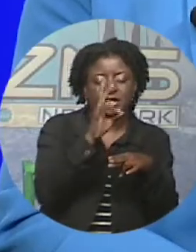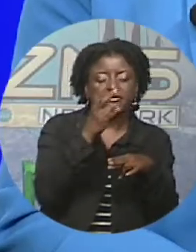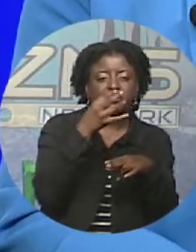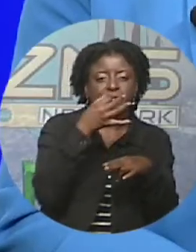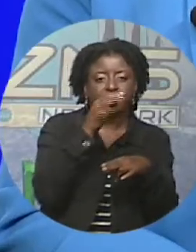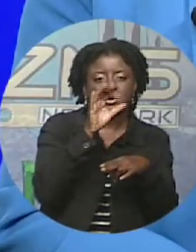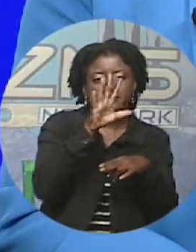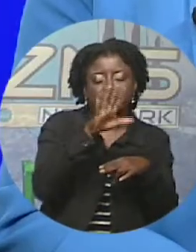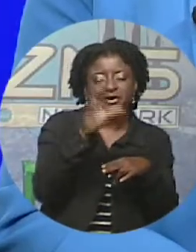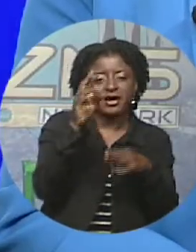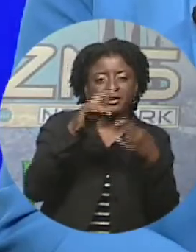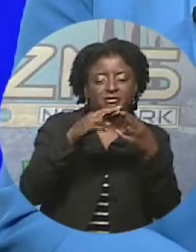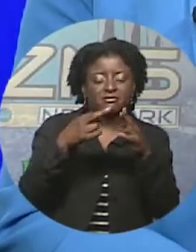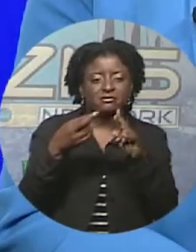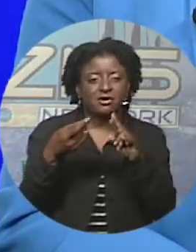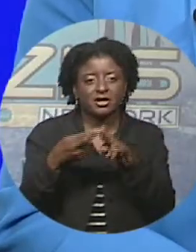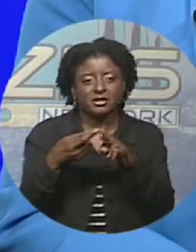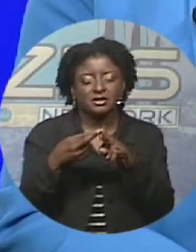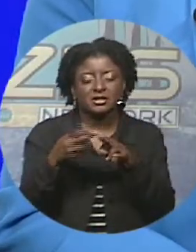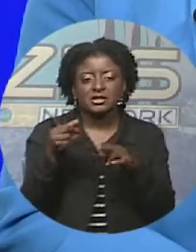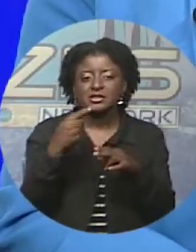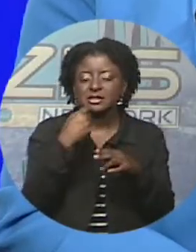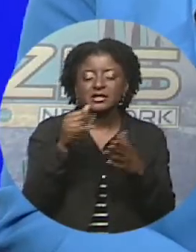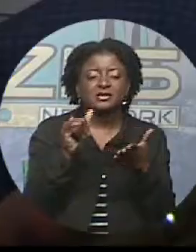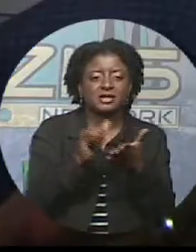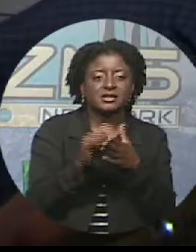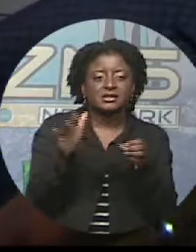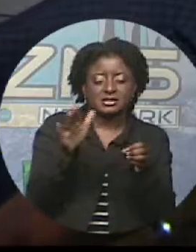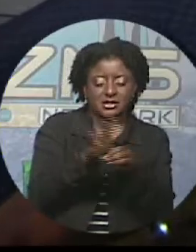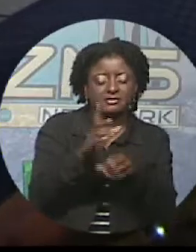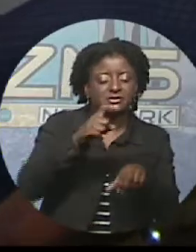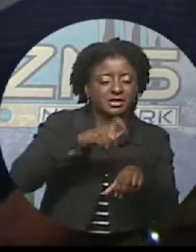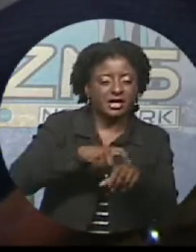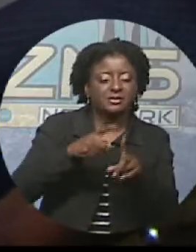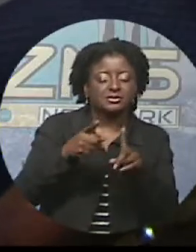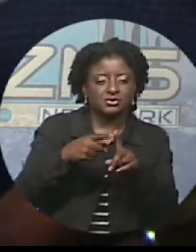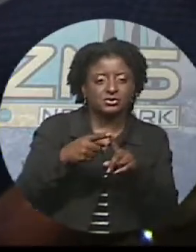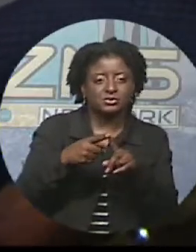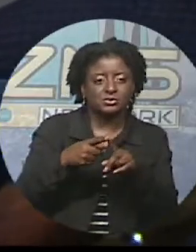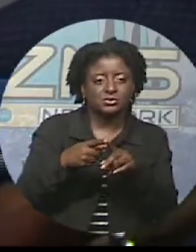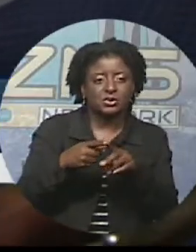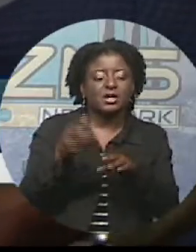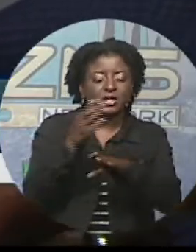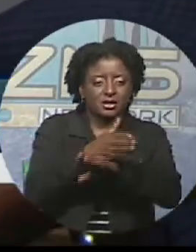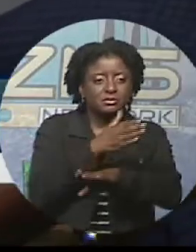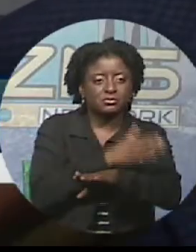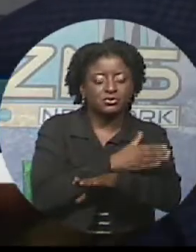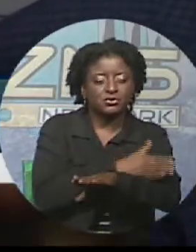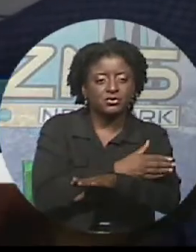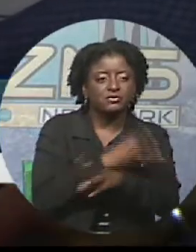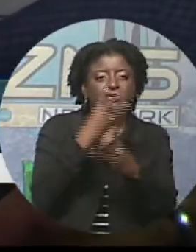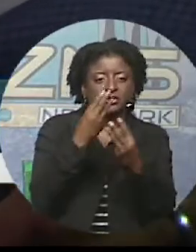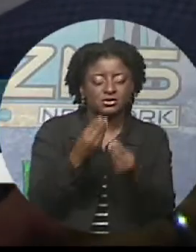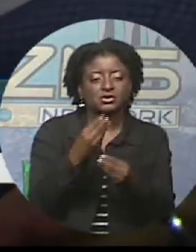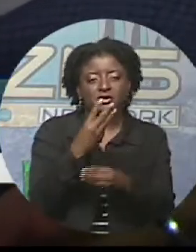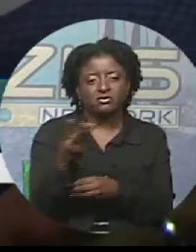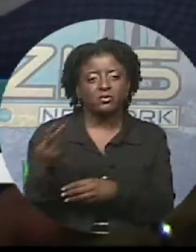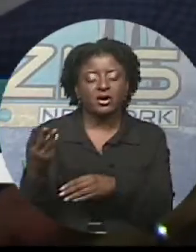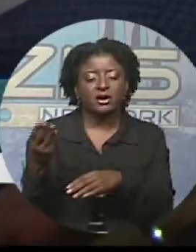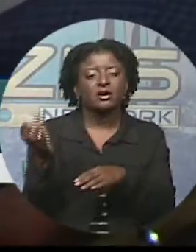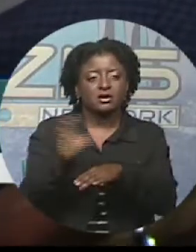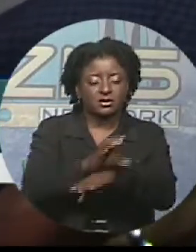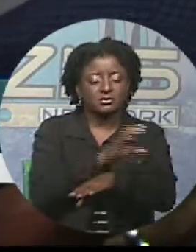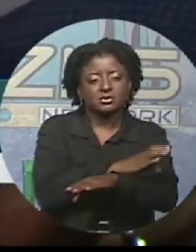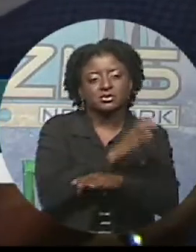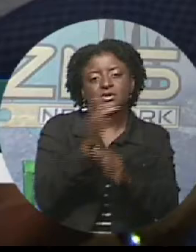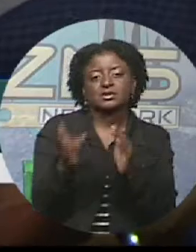additional time to make the necessary software upgrades. The very next steps that we will do after reviewing what the Prime Minister mentioned today about the